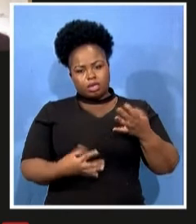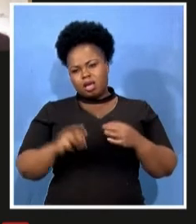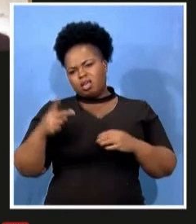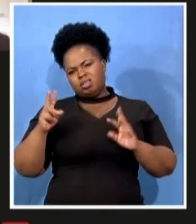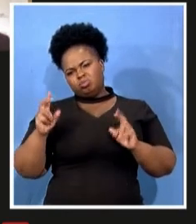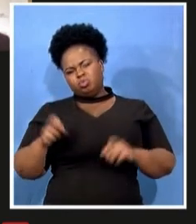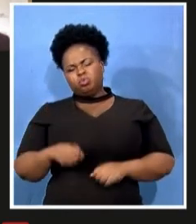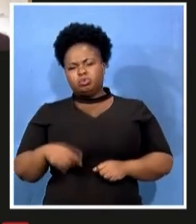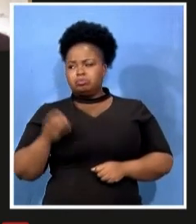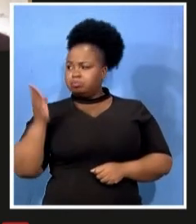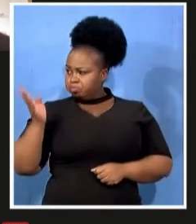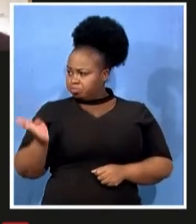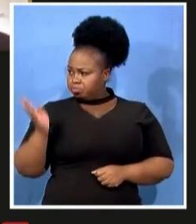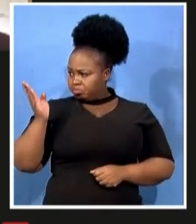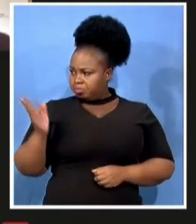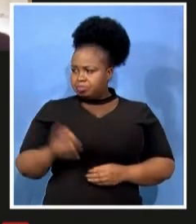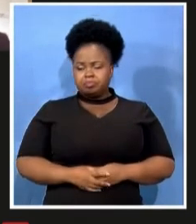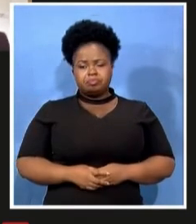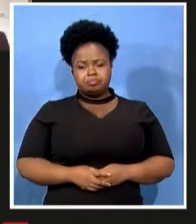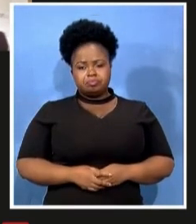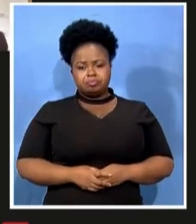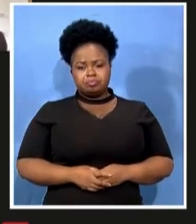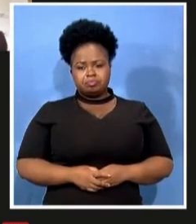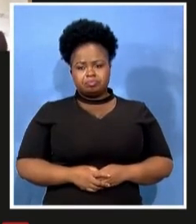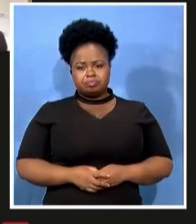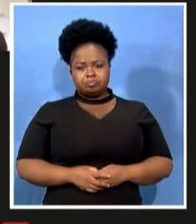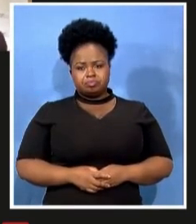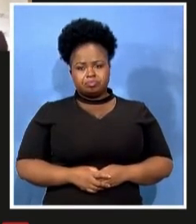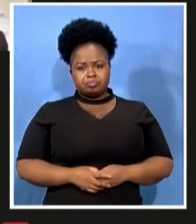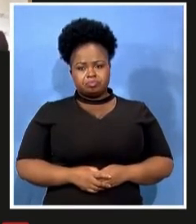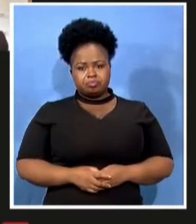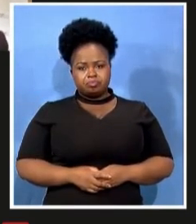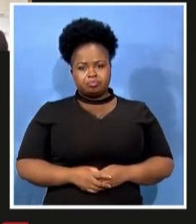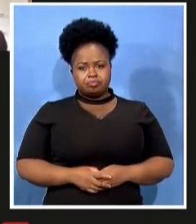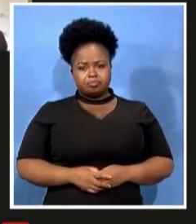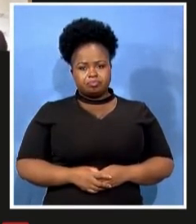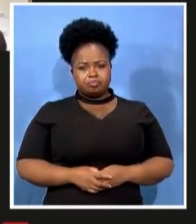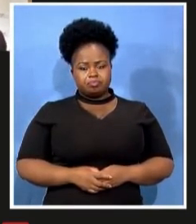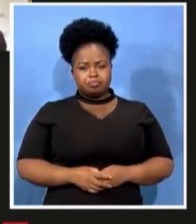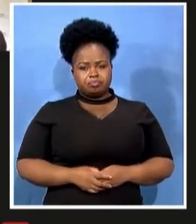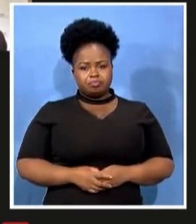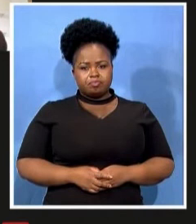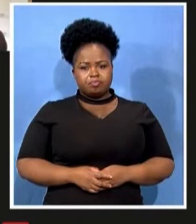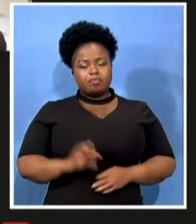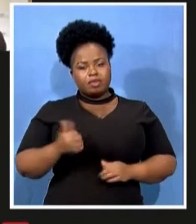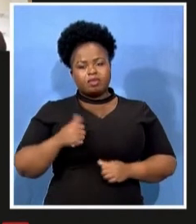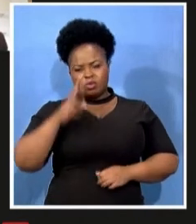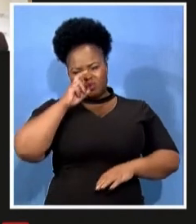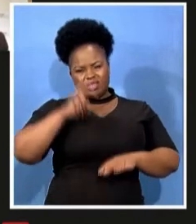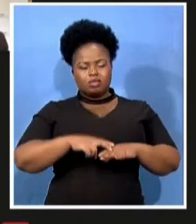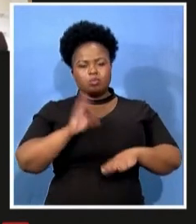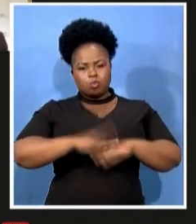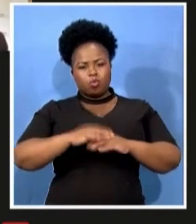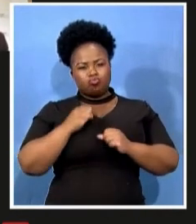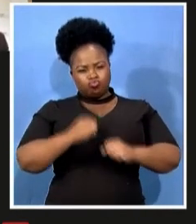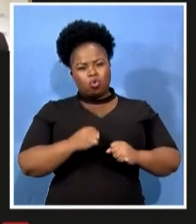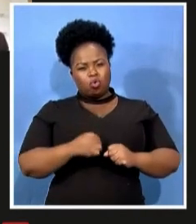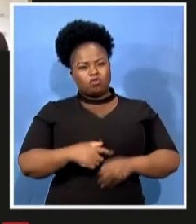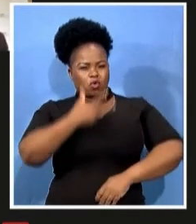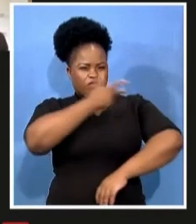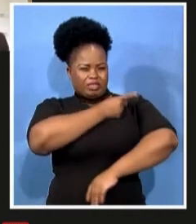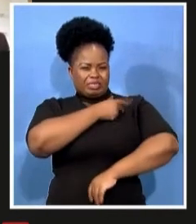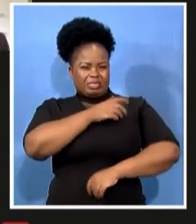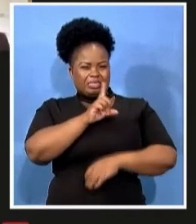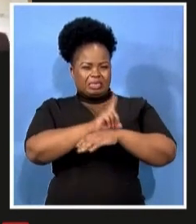so the need for a very strong electronic vaccination data system, which is national